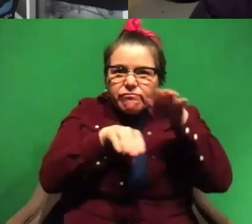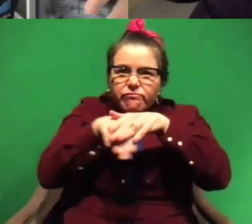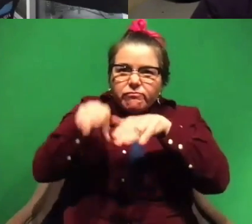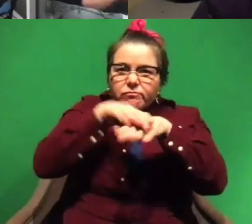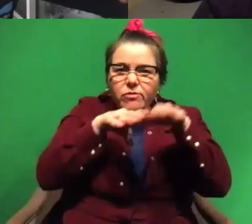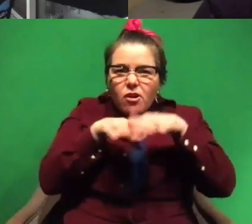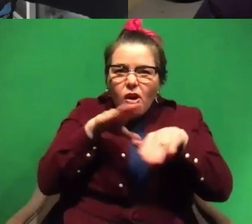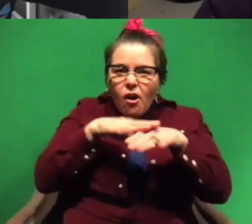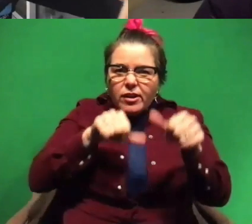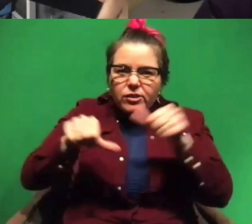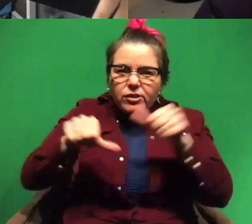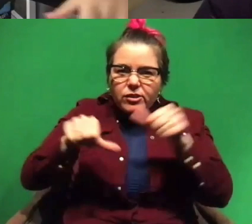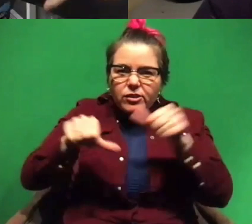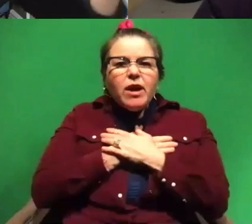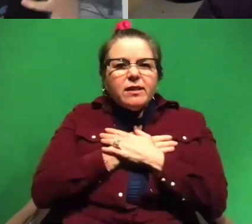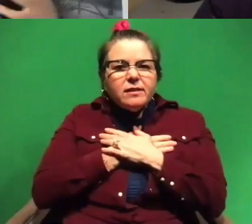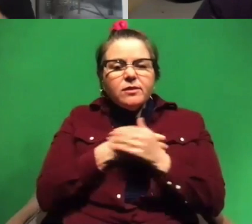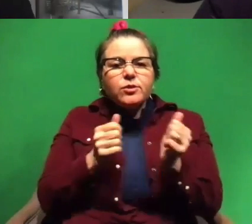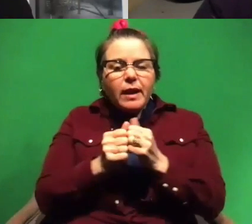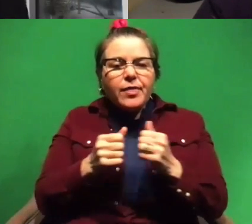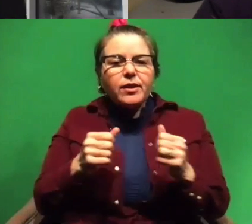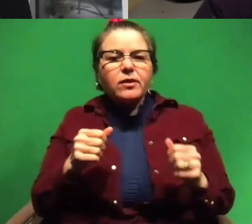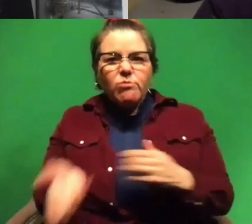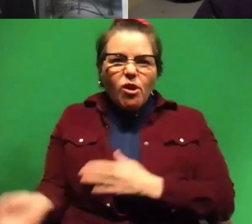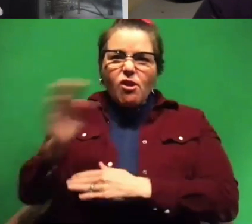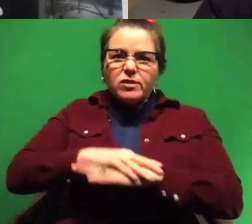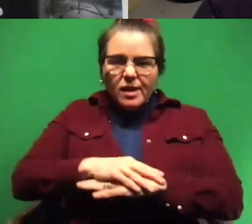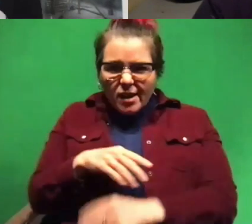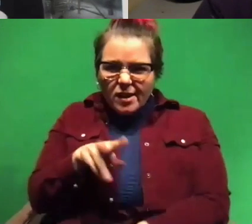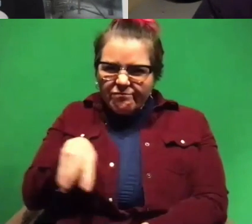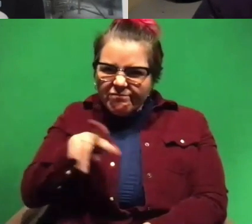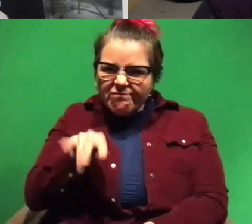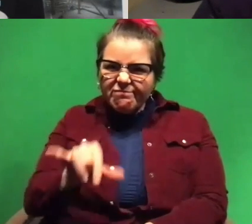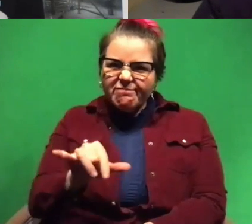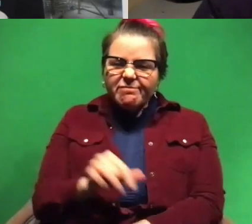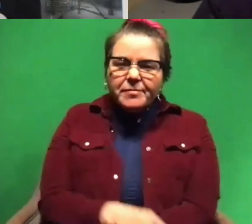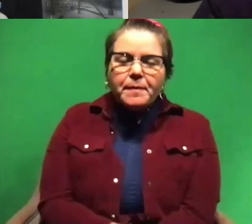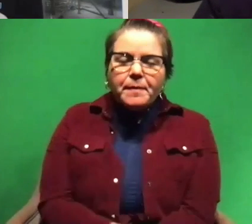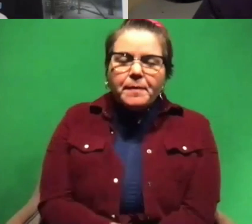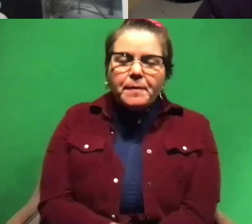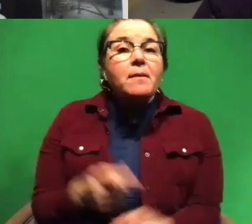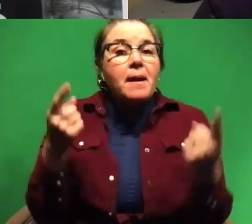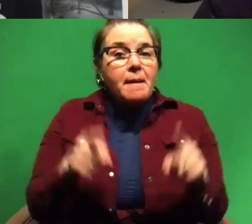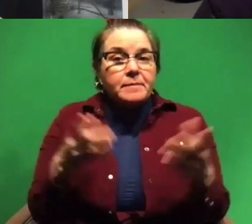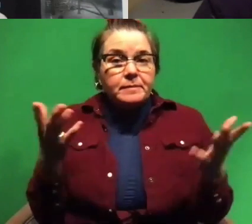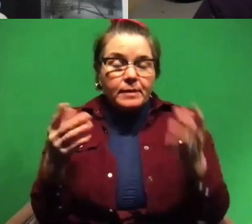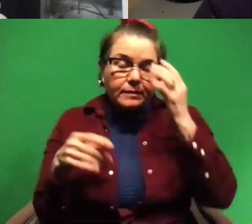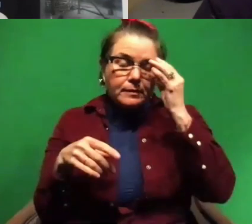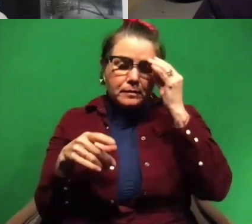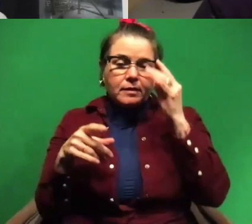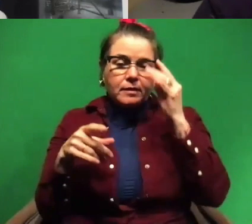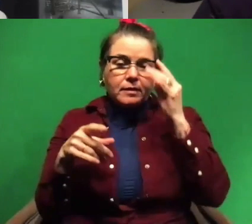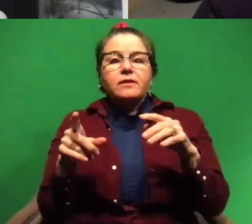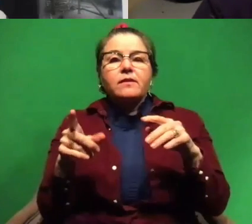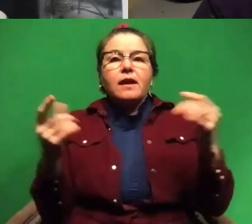one another, resting together and doing that all day long. And what happens is that they come into